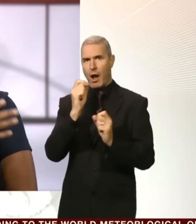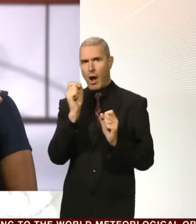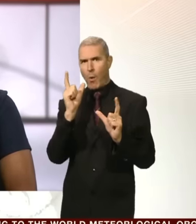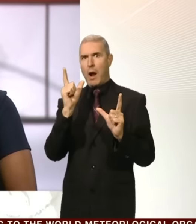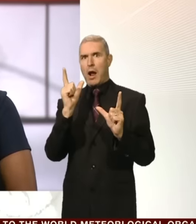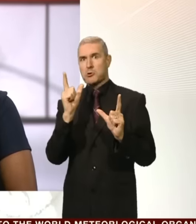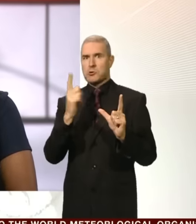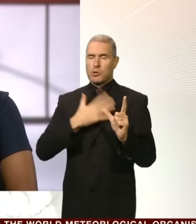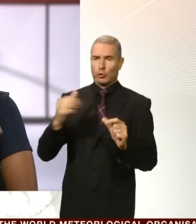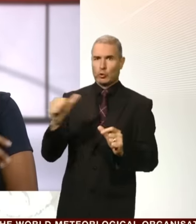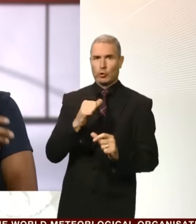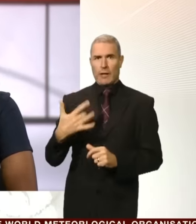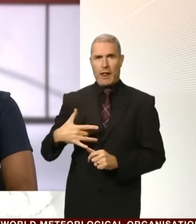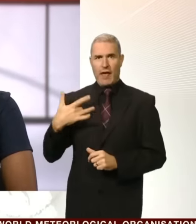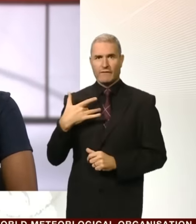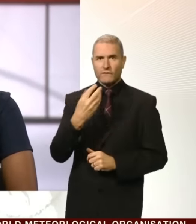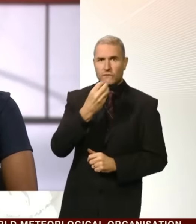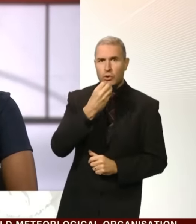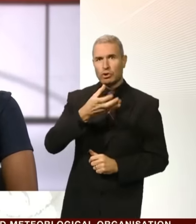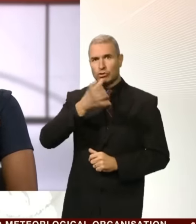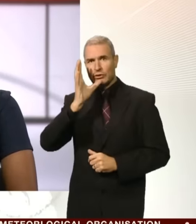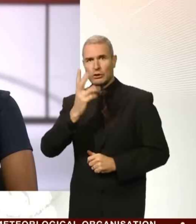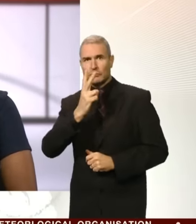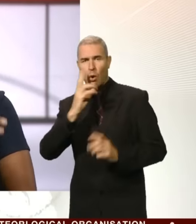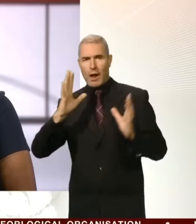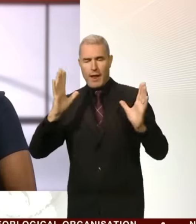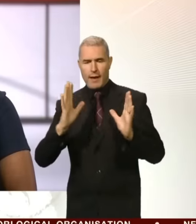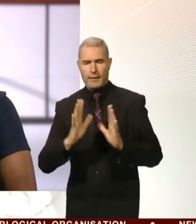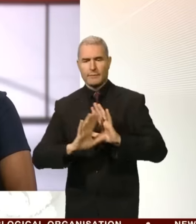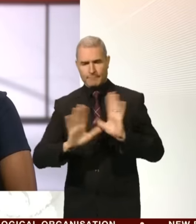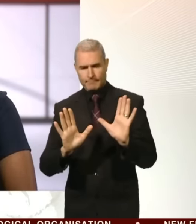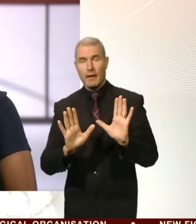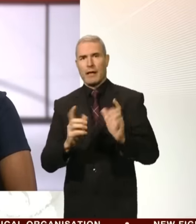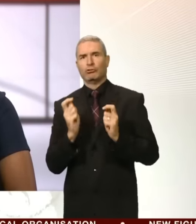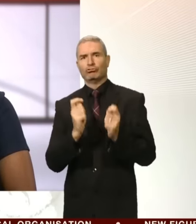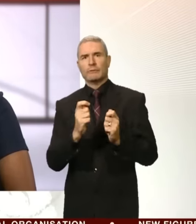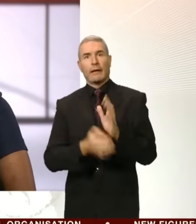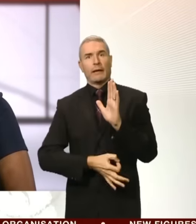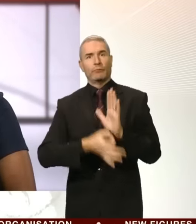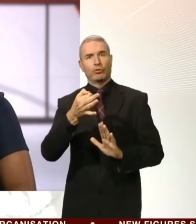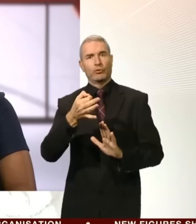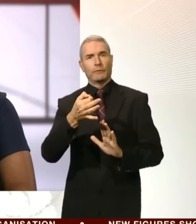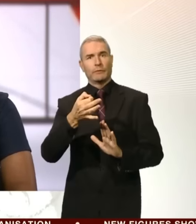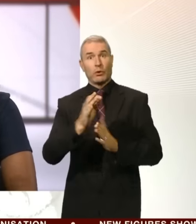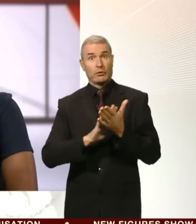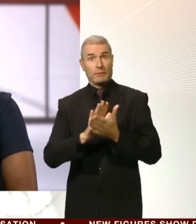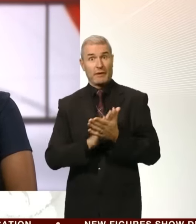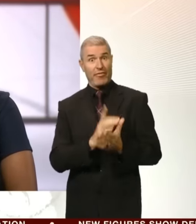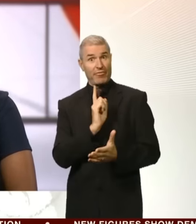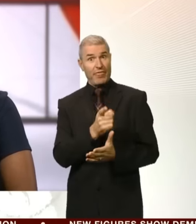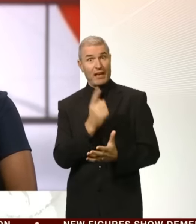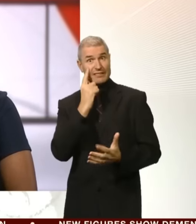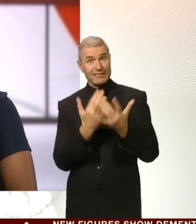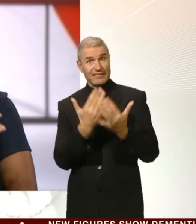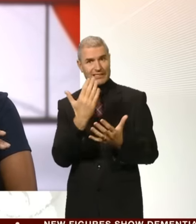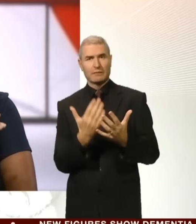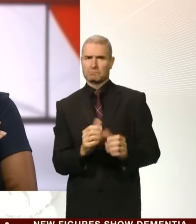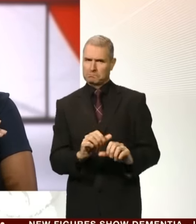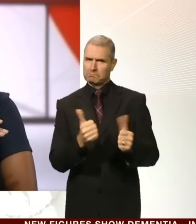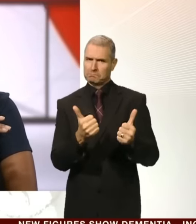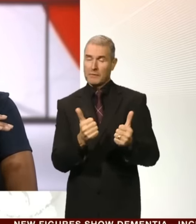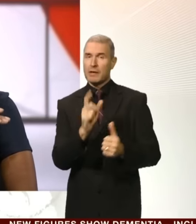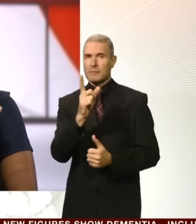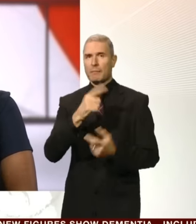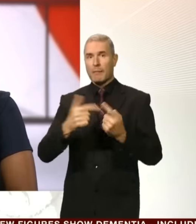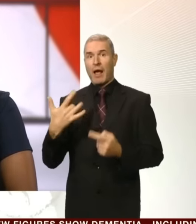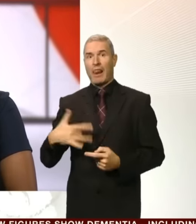aware of the right lifestyle to have to protect their hearts. And, of course, treatments have improved. So in one way, this is good news. People are